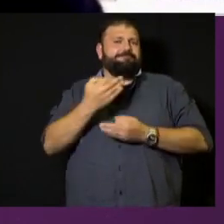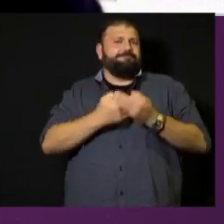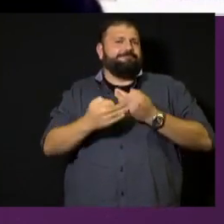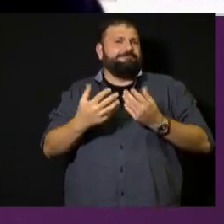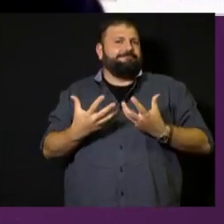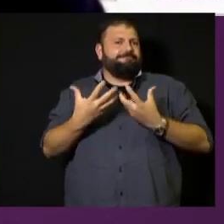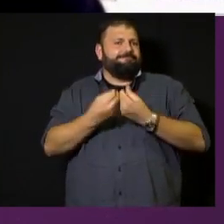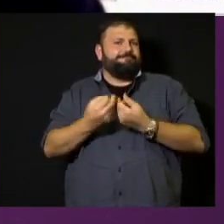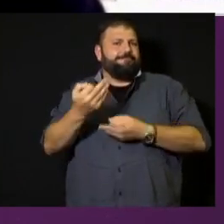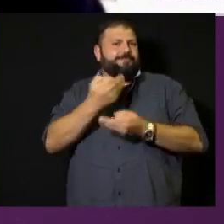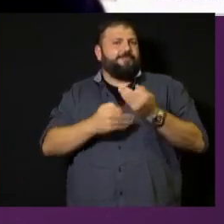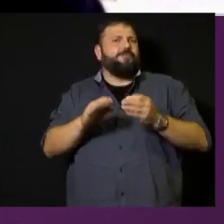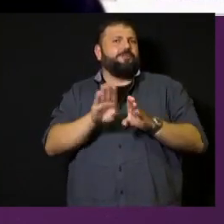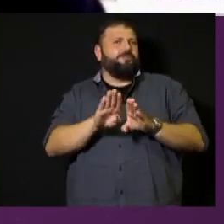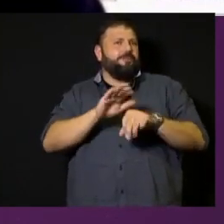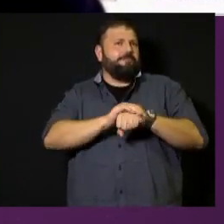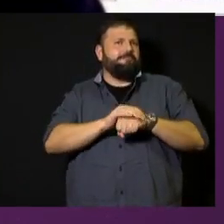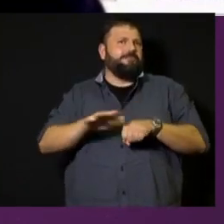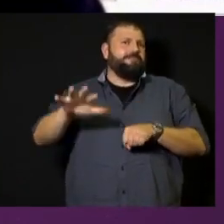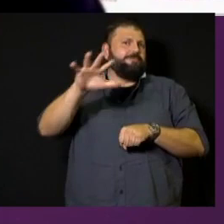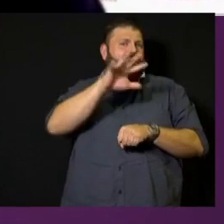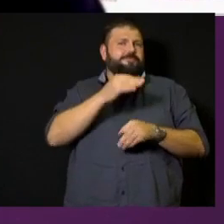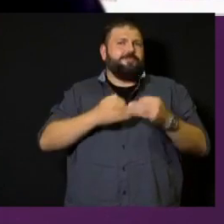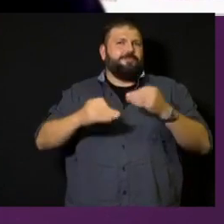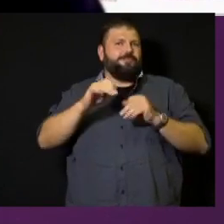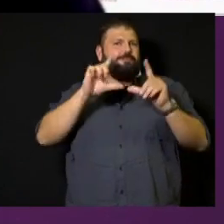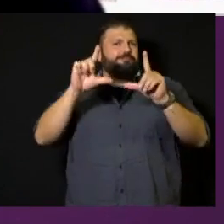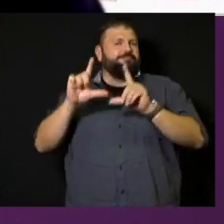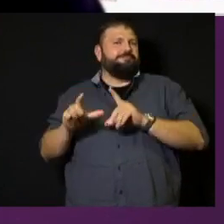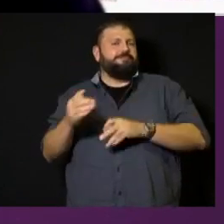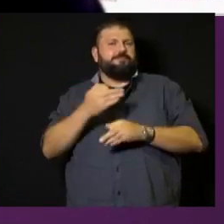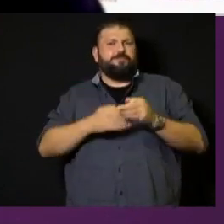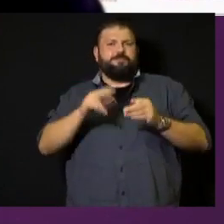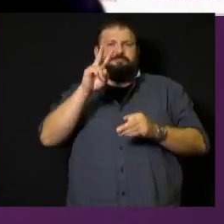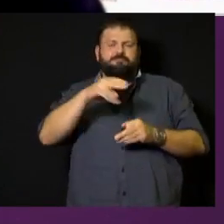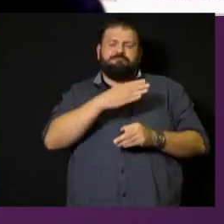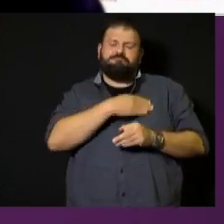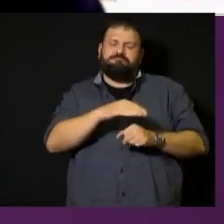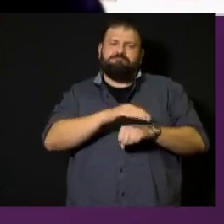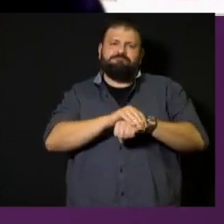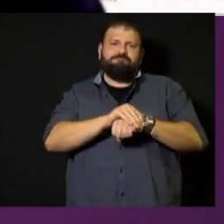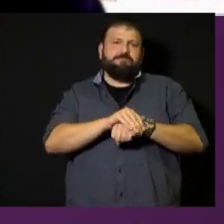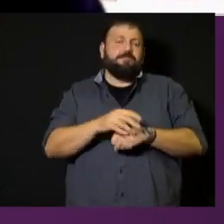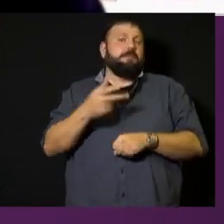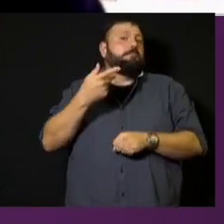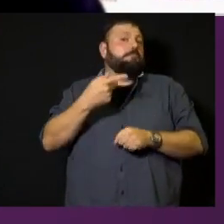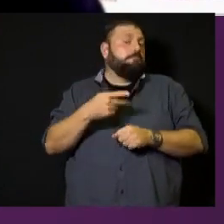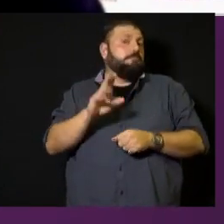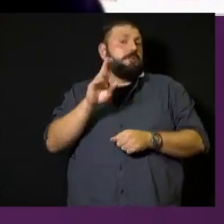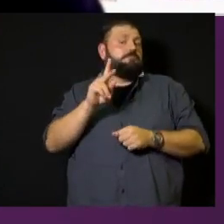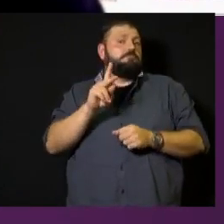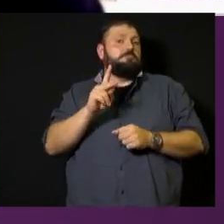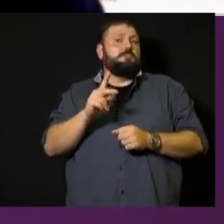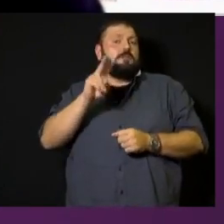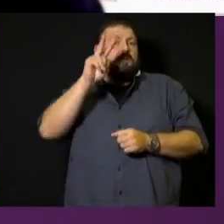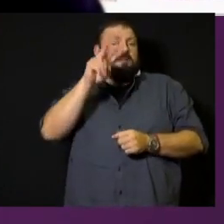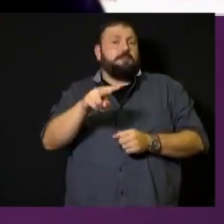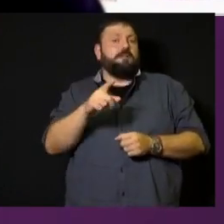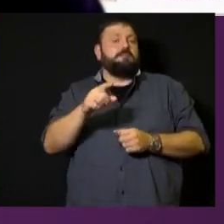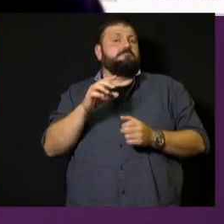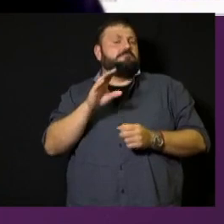studio with friends like Daniel, Gavi, friend, my good friend Ariel, and obviously